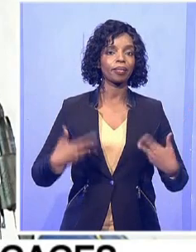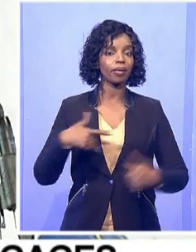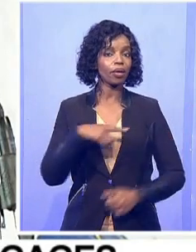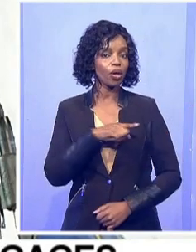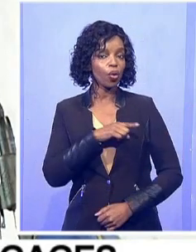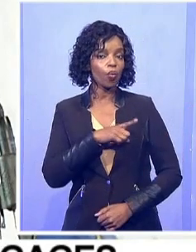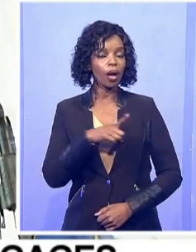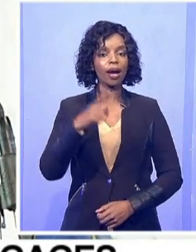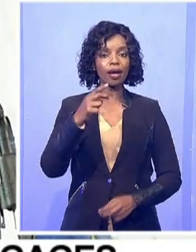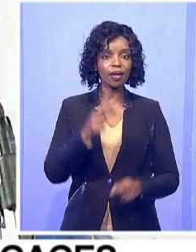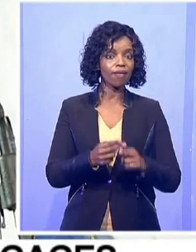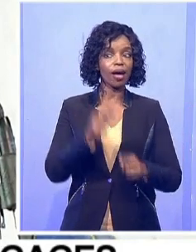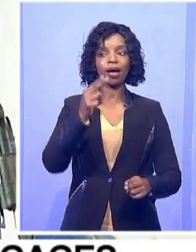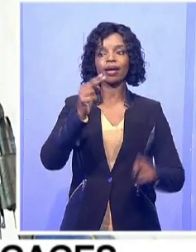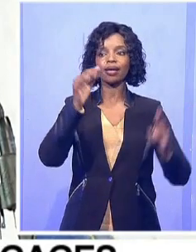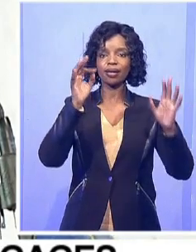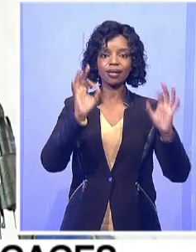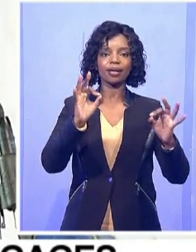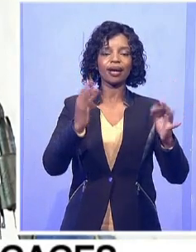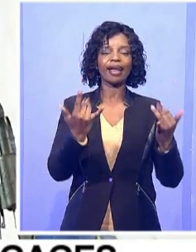to